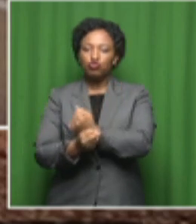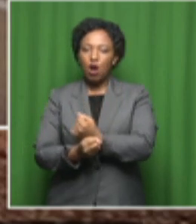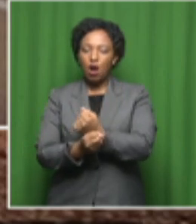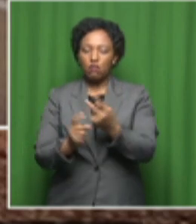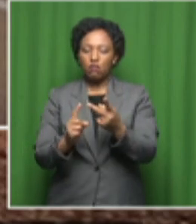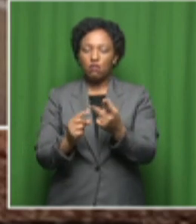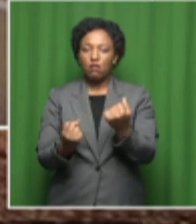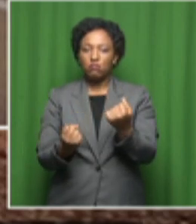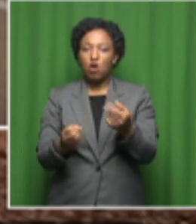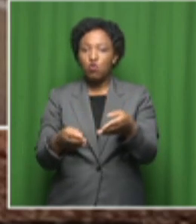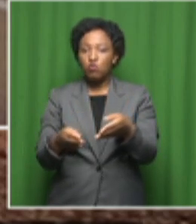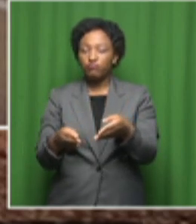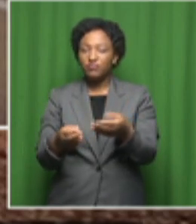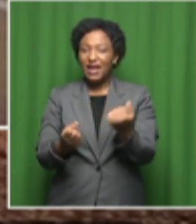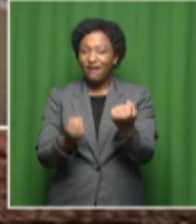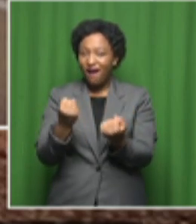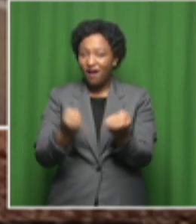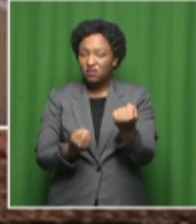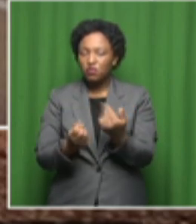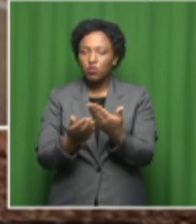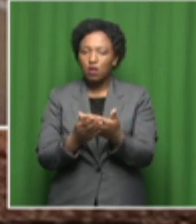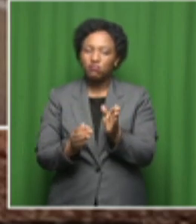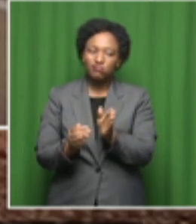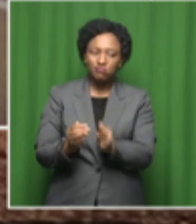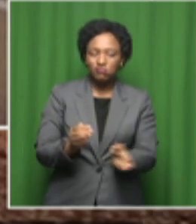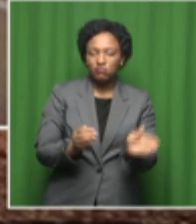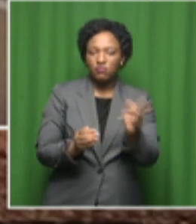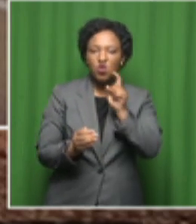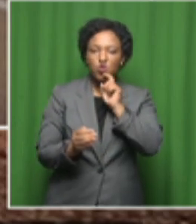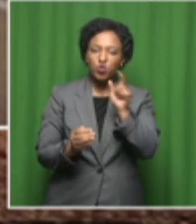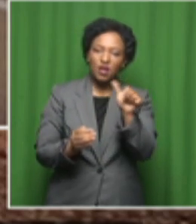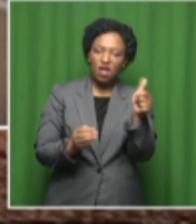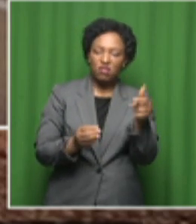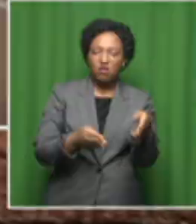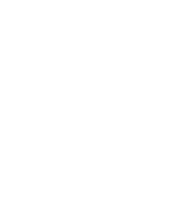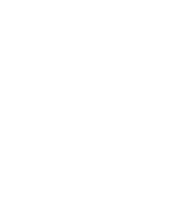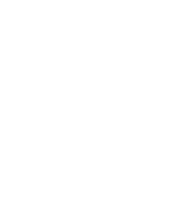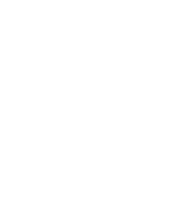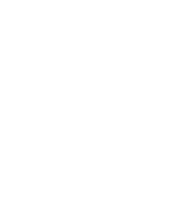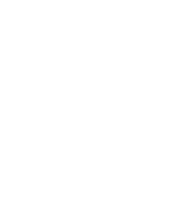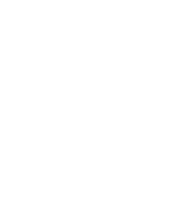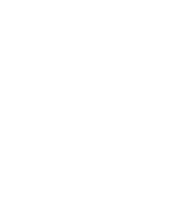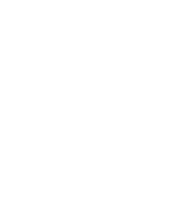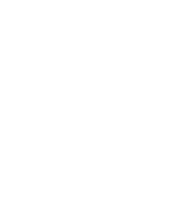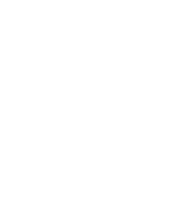along the R103. You'll go the Polly Shorts route Saturday night and early Sunday morning.